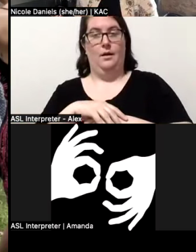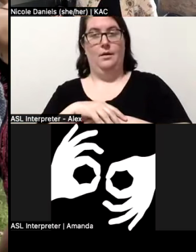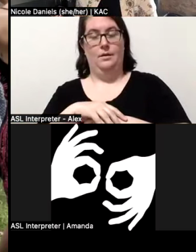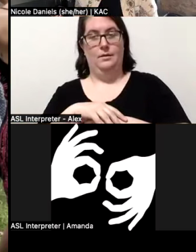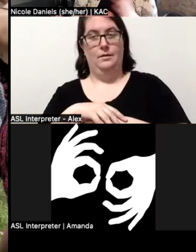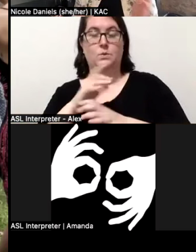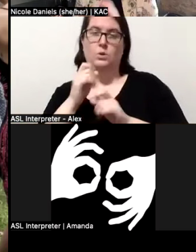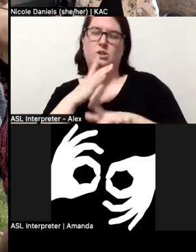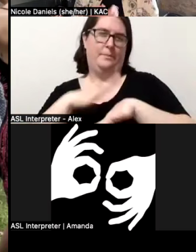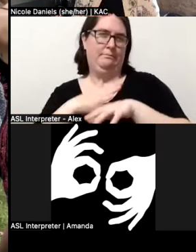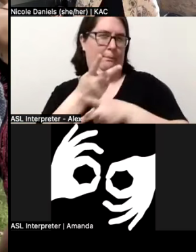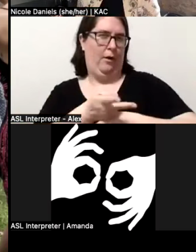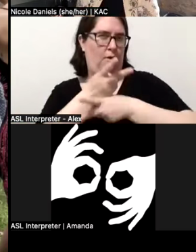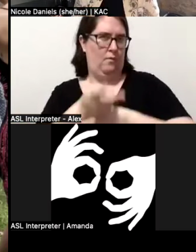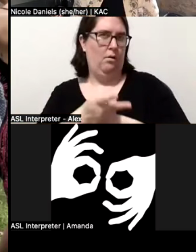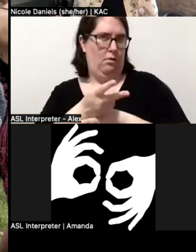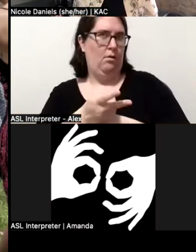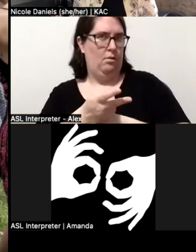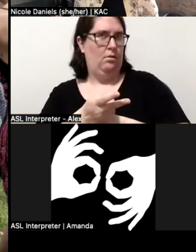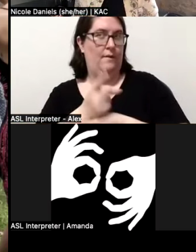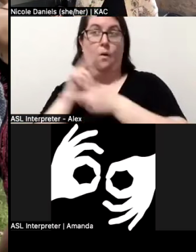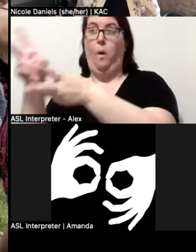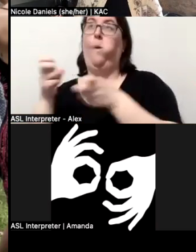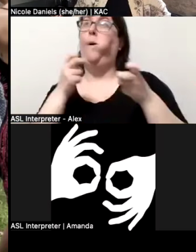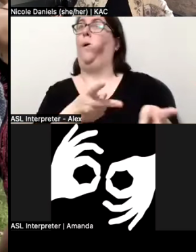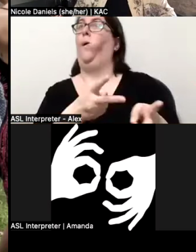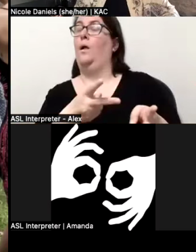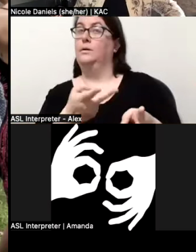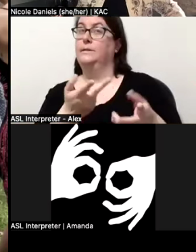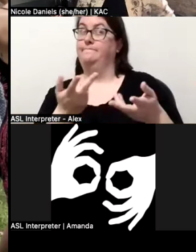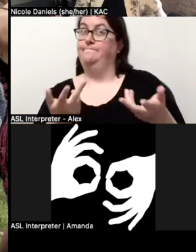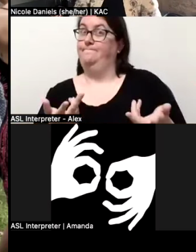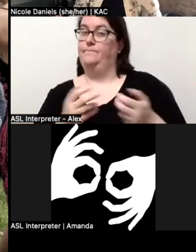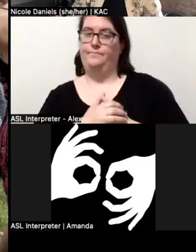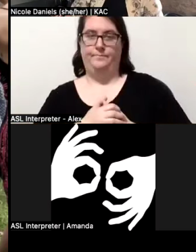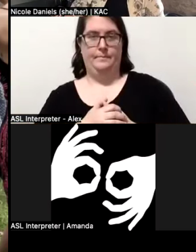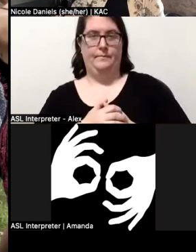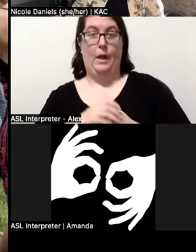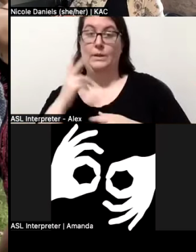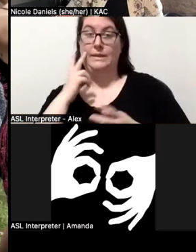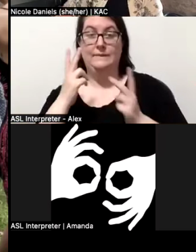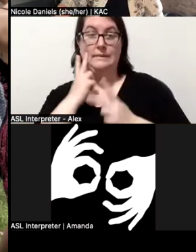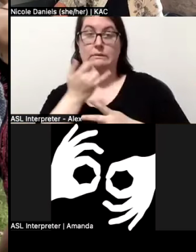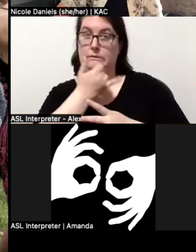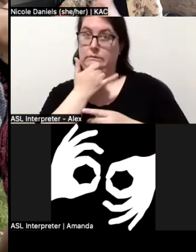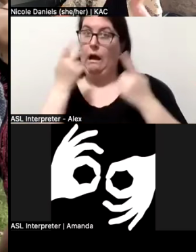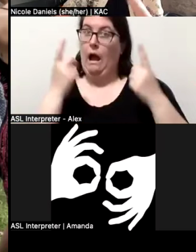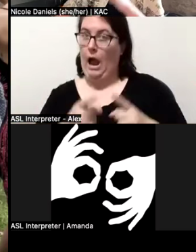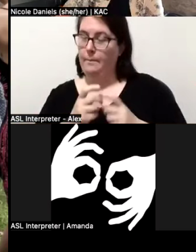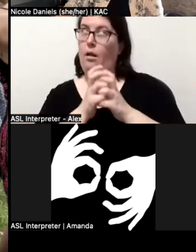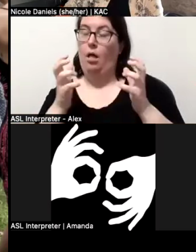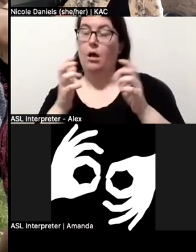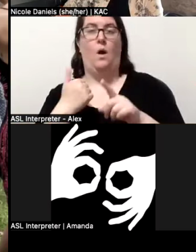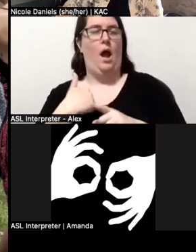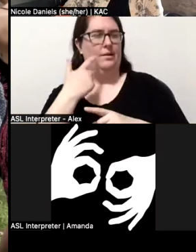Also, again, just to reiterate, the accuracy of information is a risk with AI. So we've seen situations. I was chatting